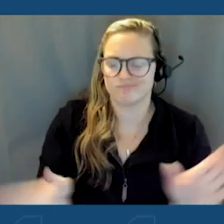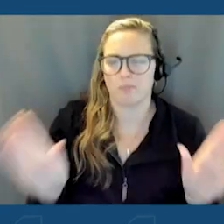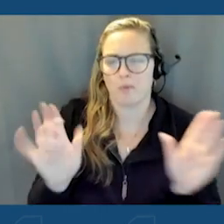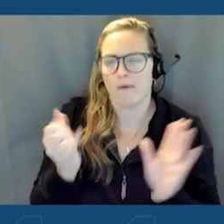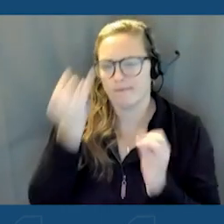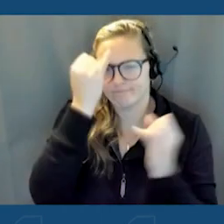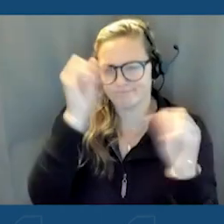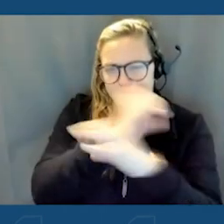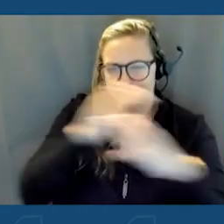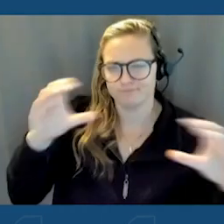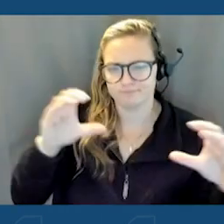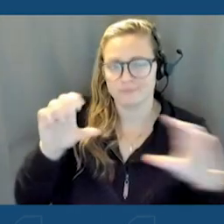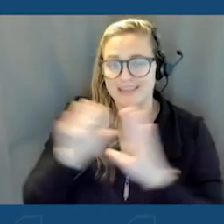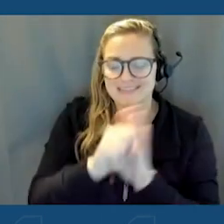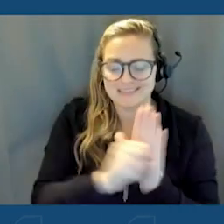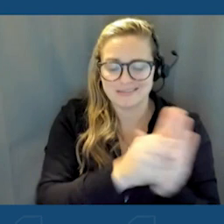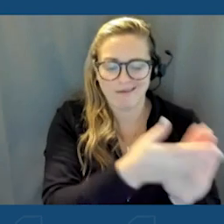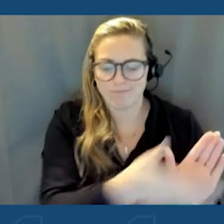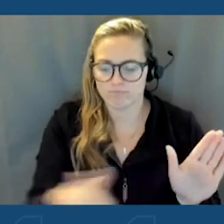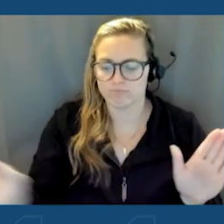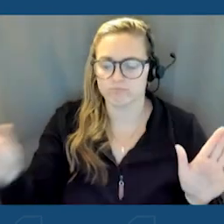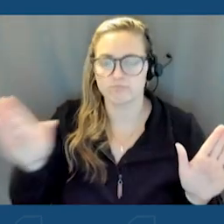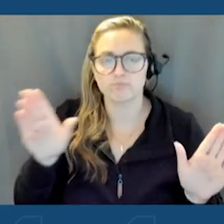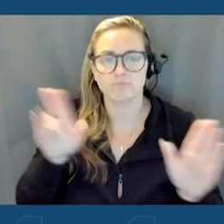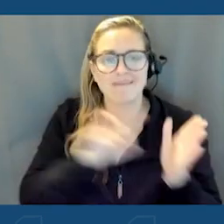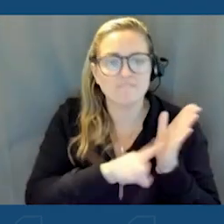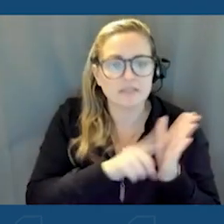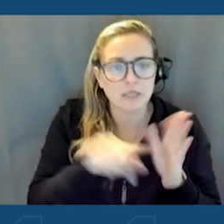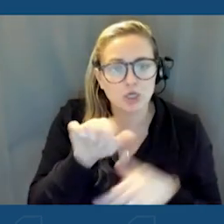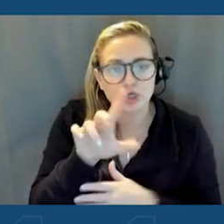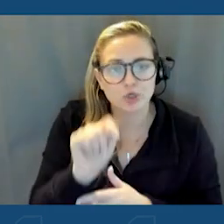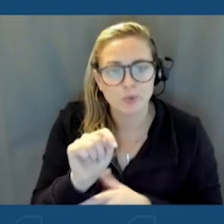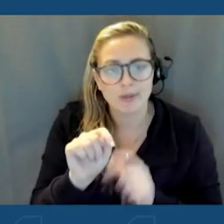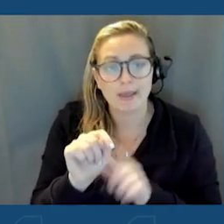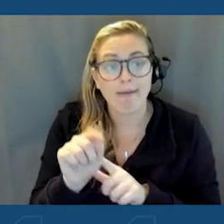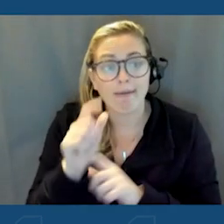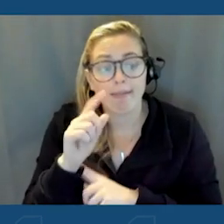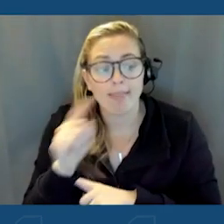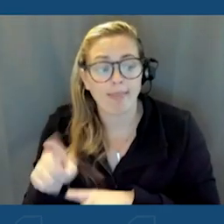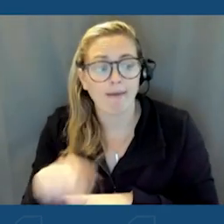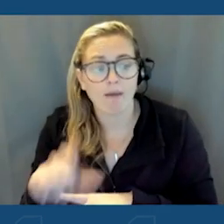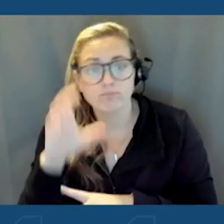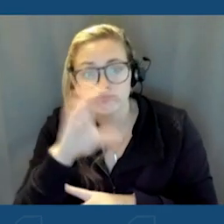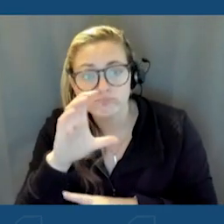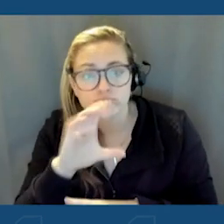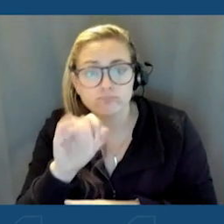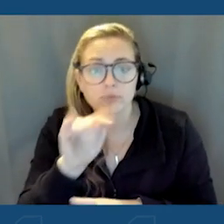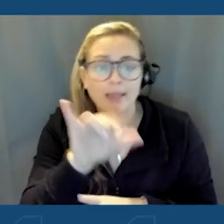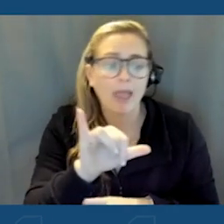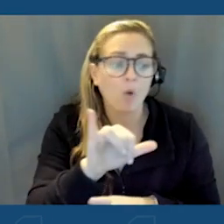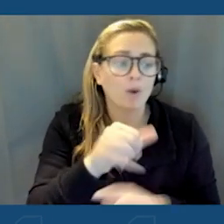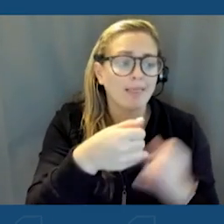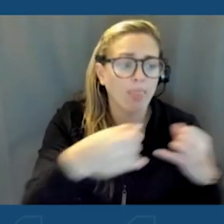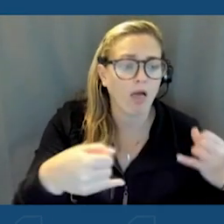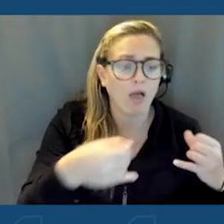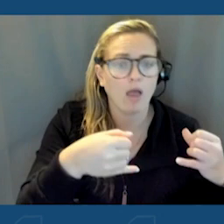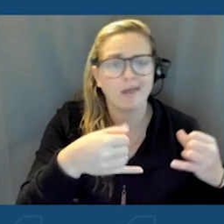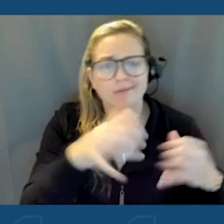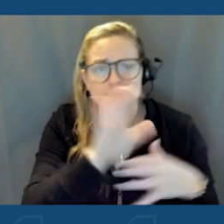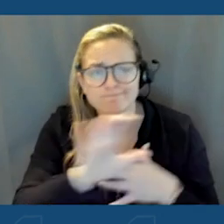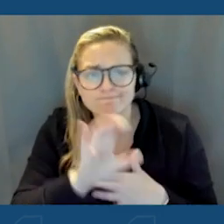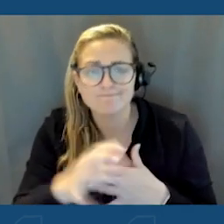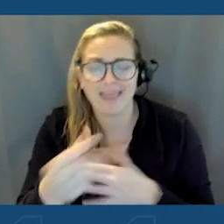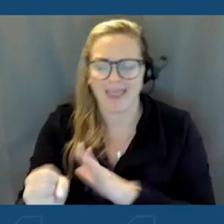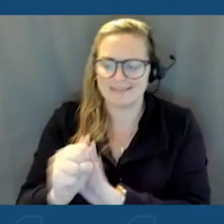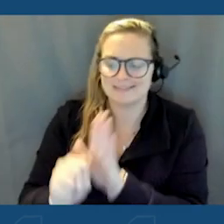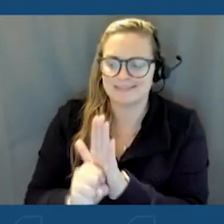are a statewide investigative unit. They not only look across county jurisdictions, but also across state lines.